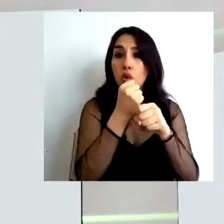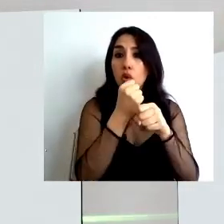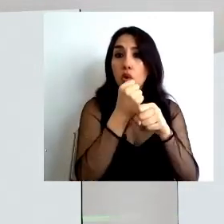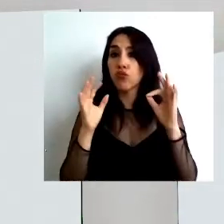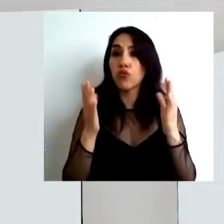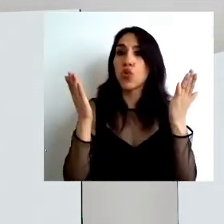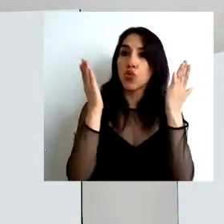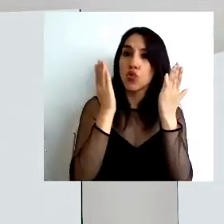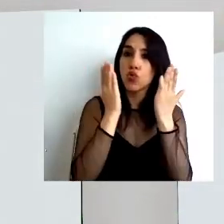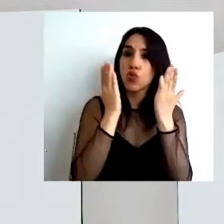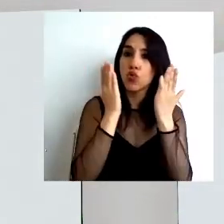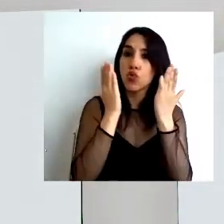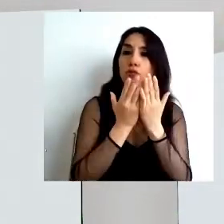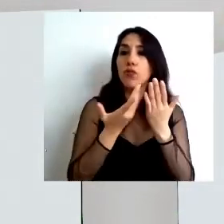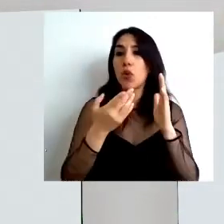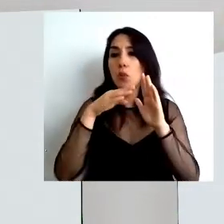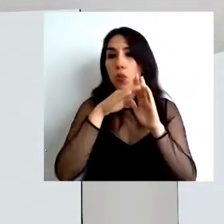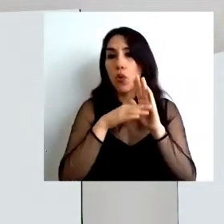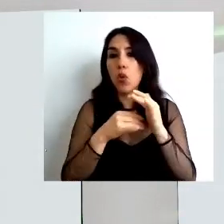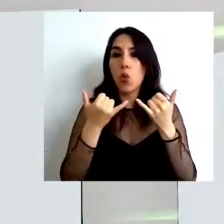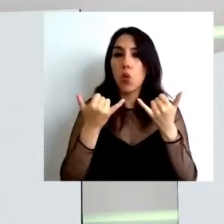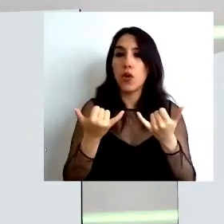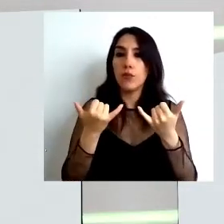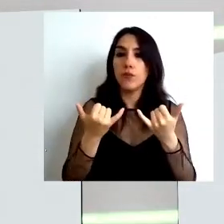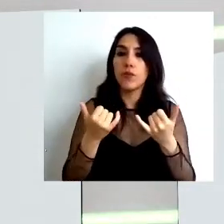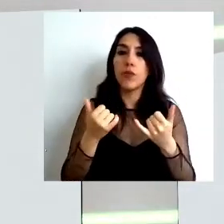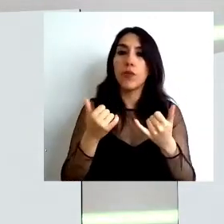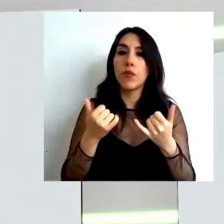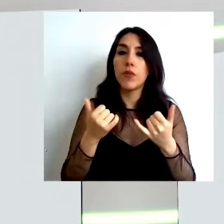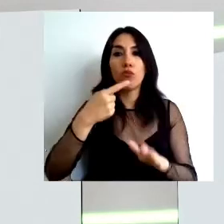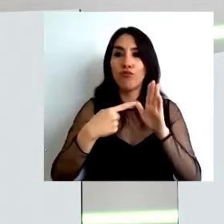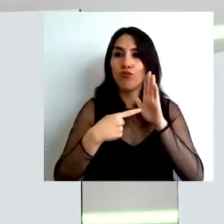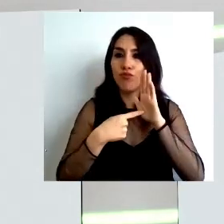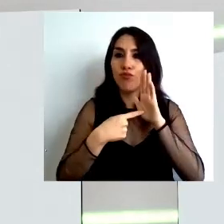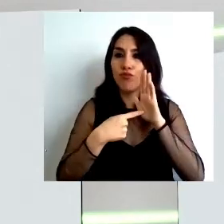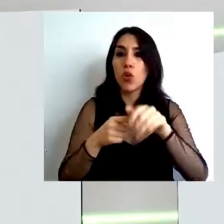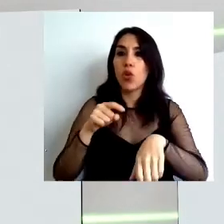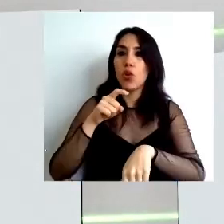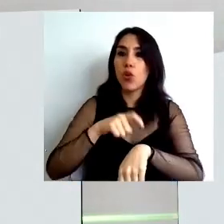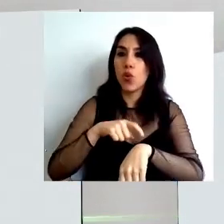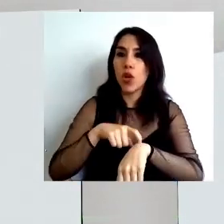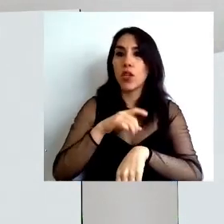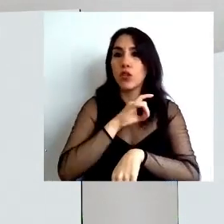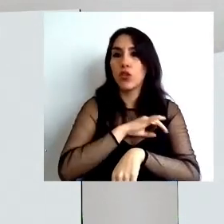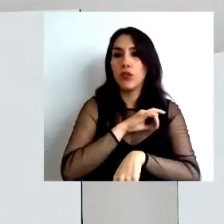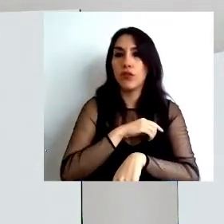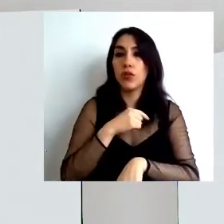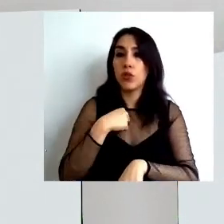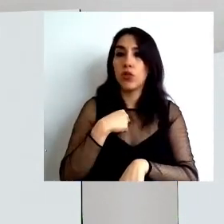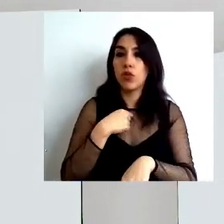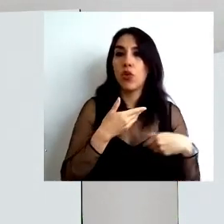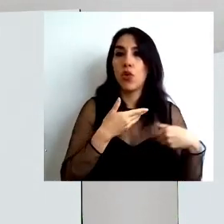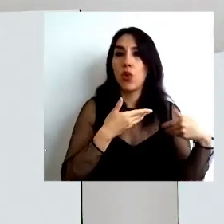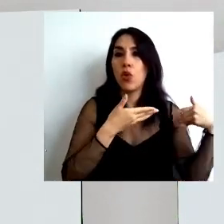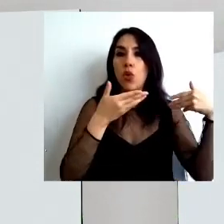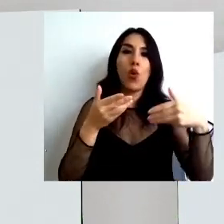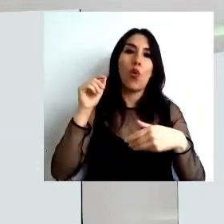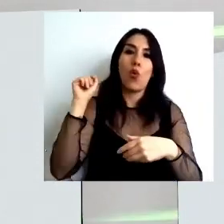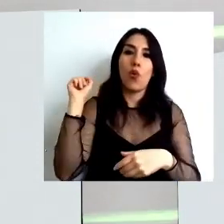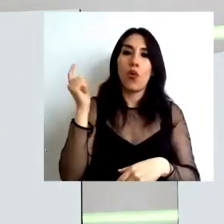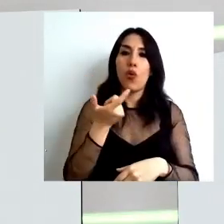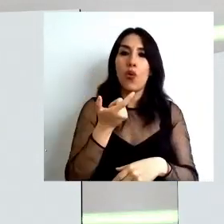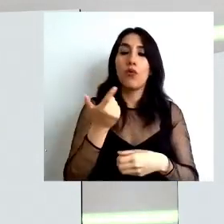strongly encourage you to join these sessions and discover their work and how you can perhaps benefit from their